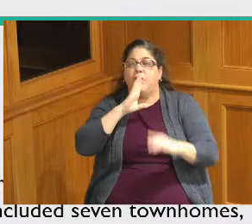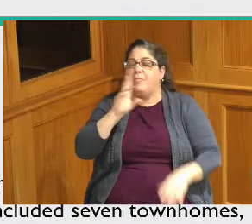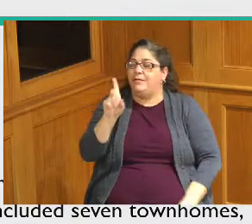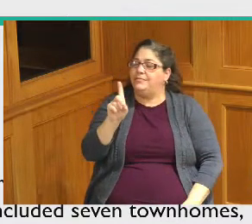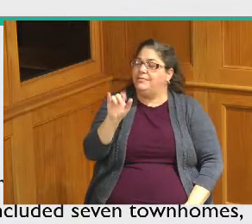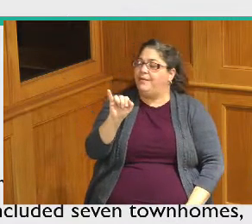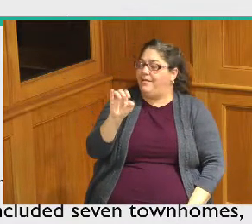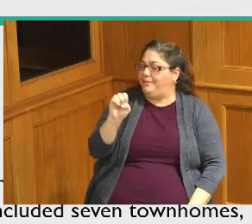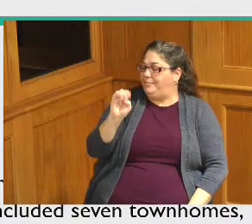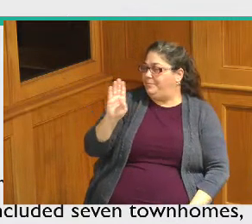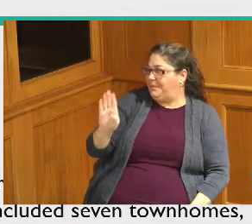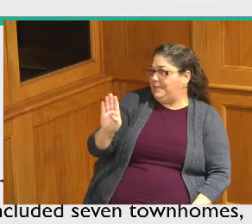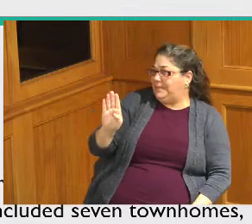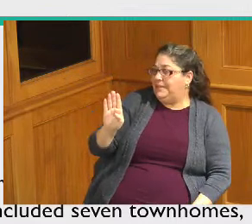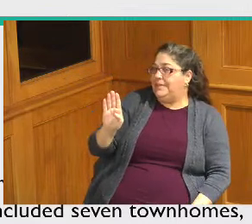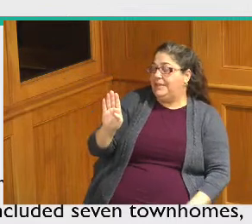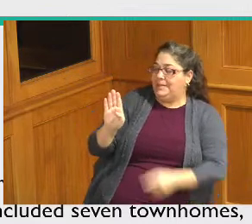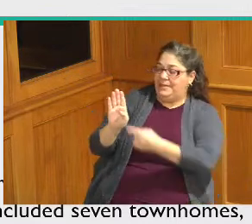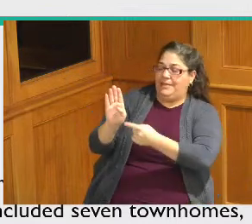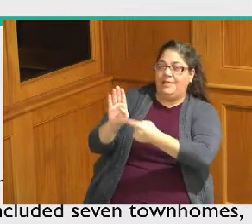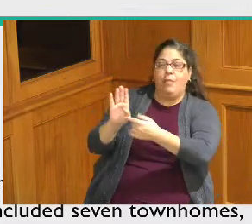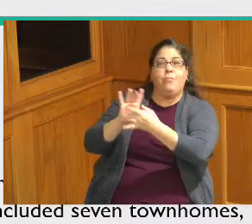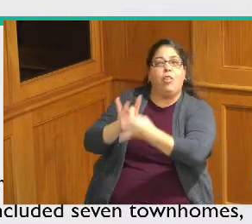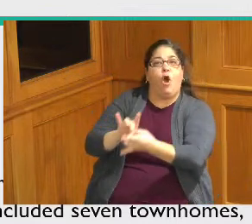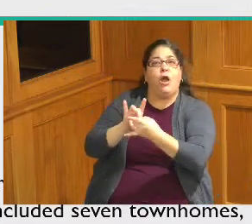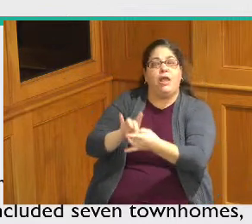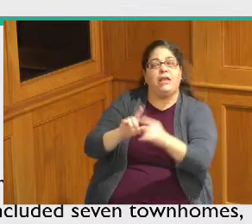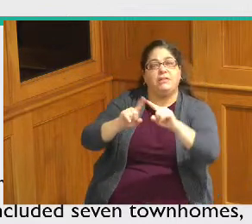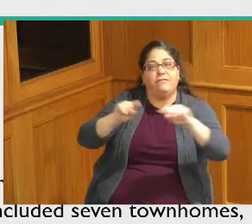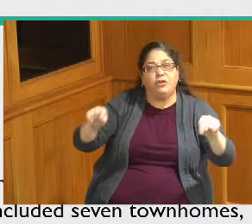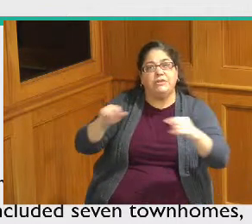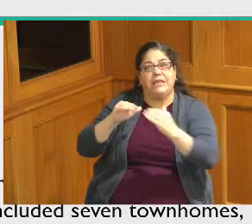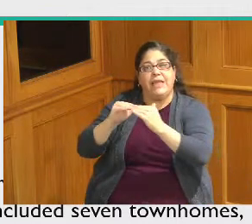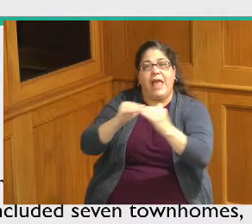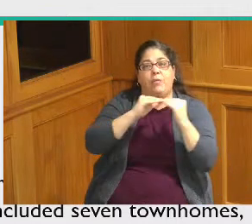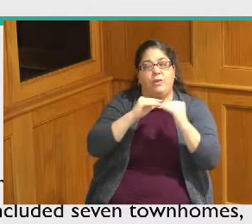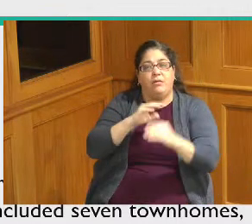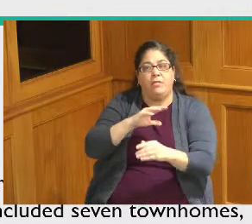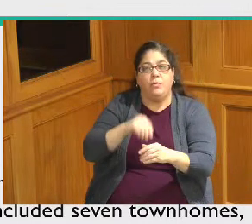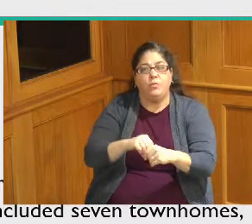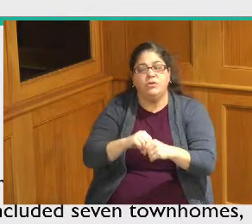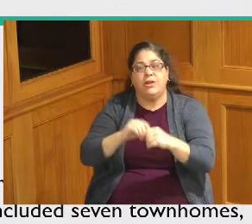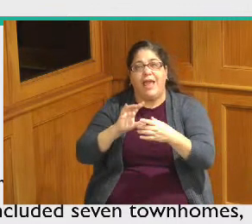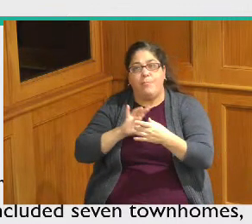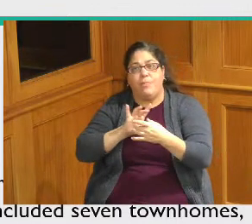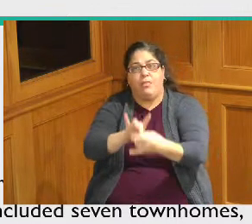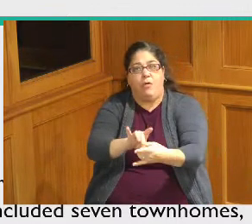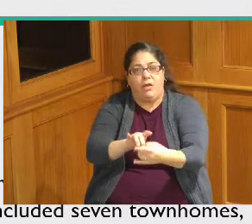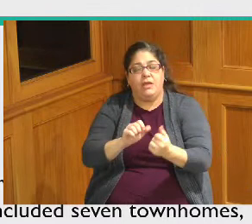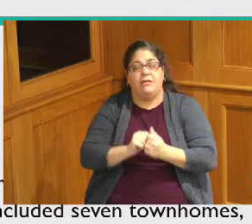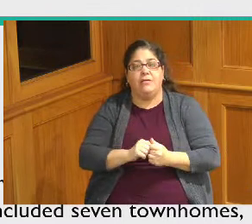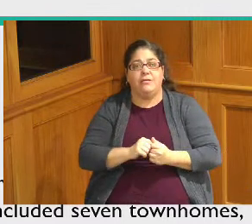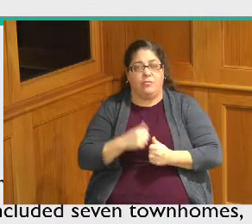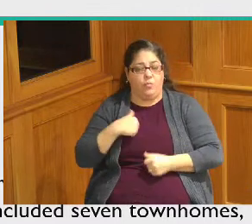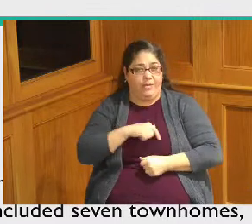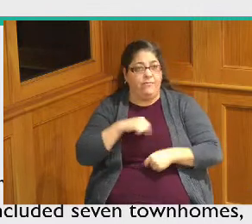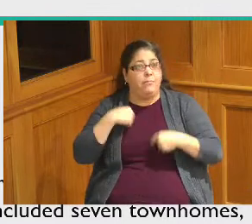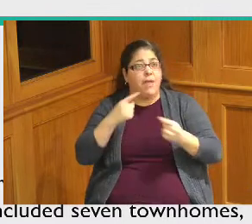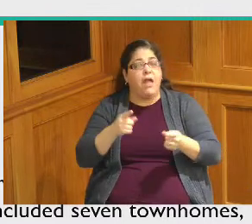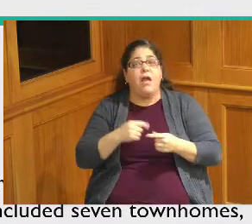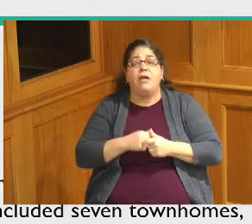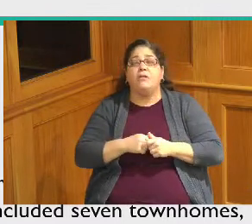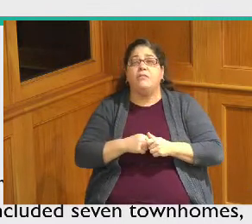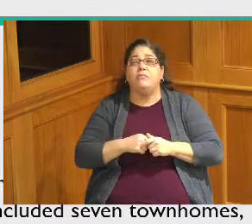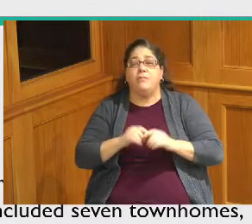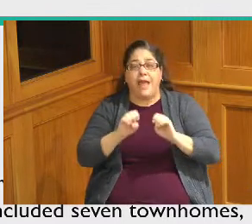DIEB, diversity, inclusion, equity, and belonging. But we've been training on the equity framework for